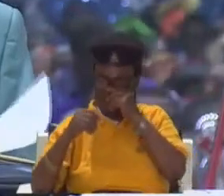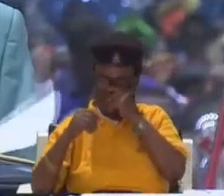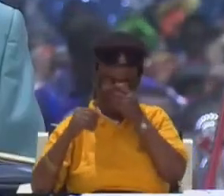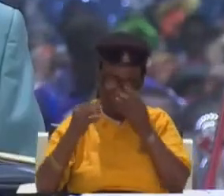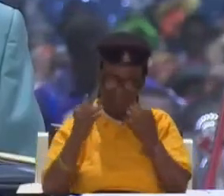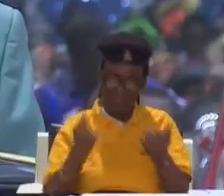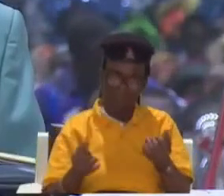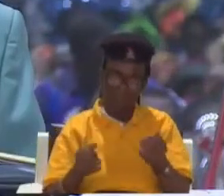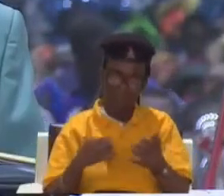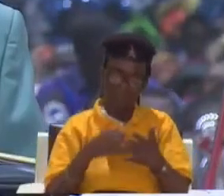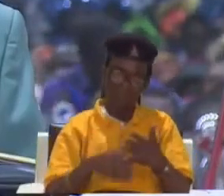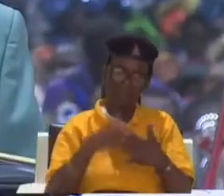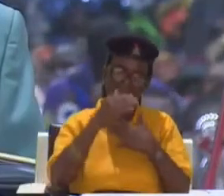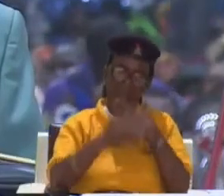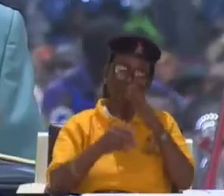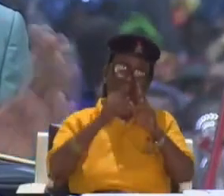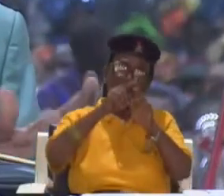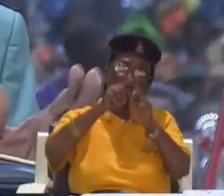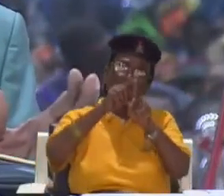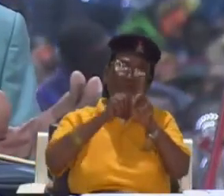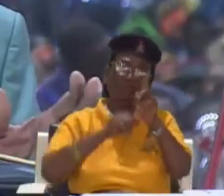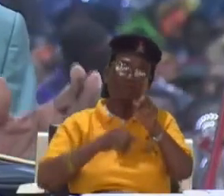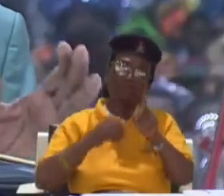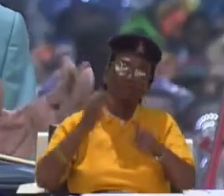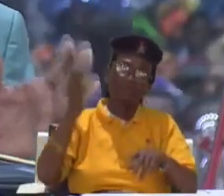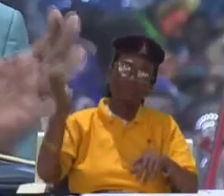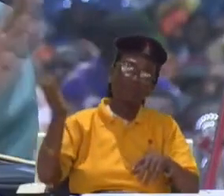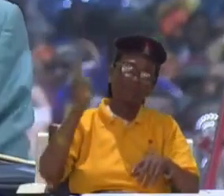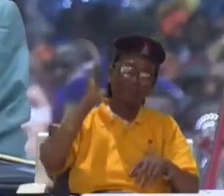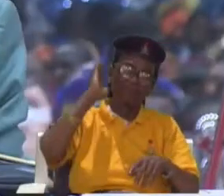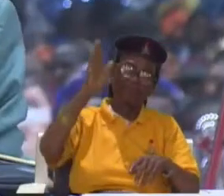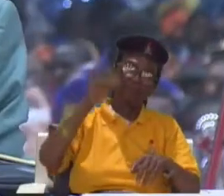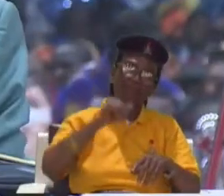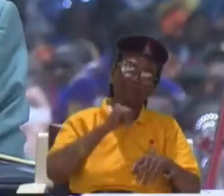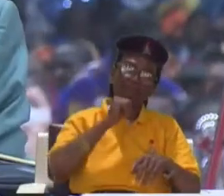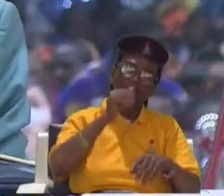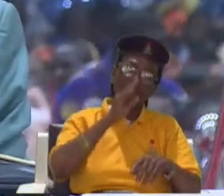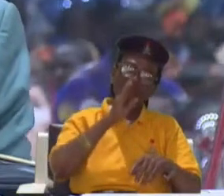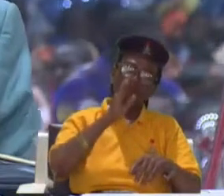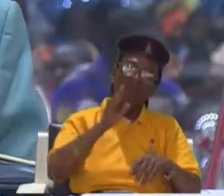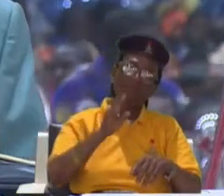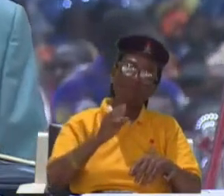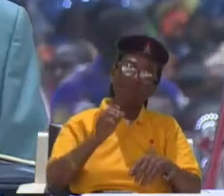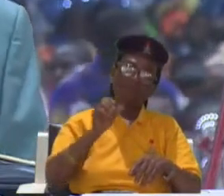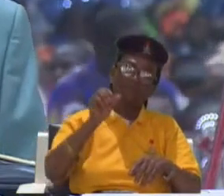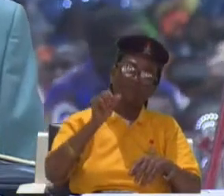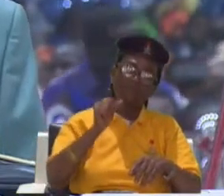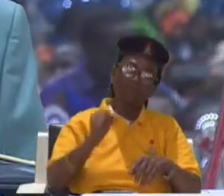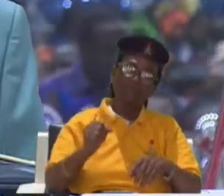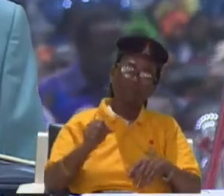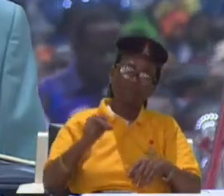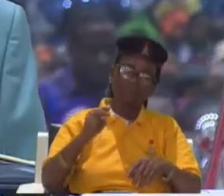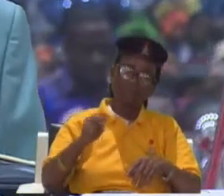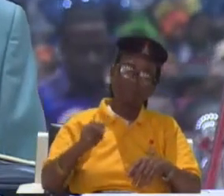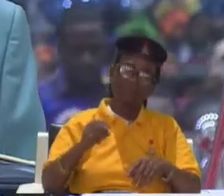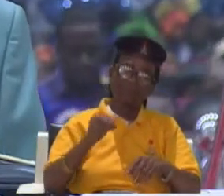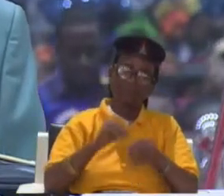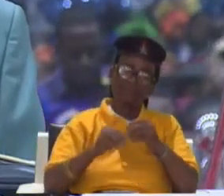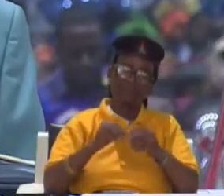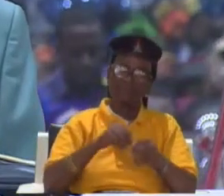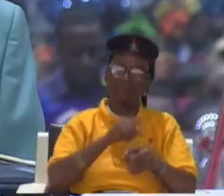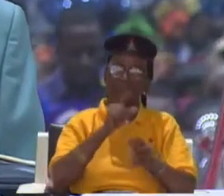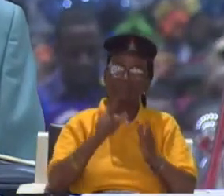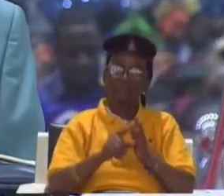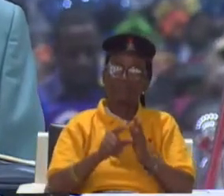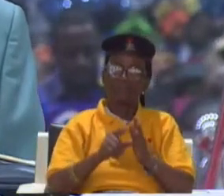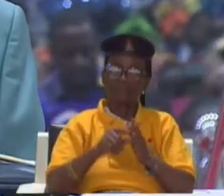Next month there won't be Shiloh Hour because next month is for you people.